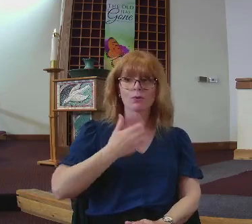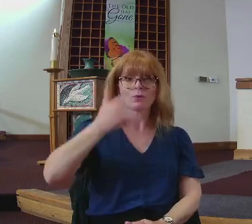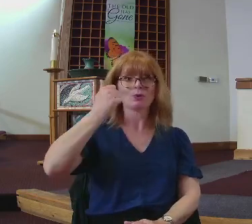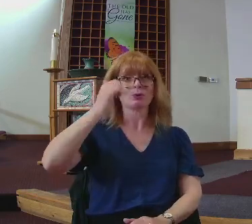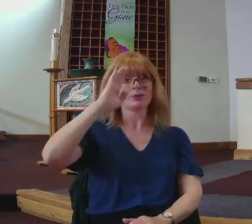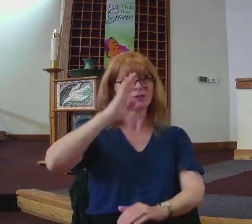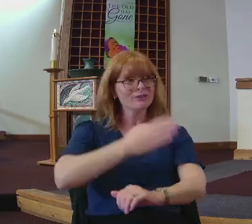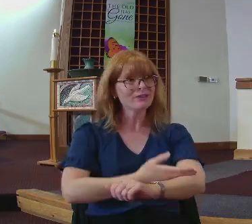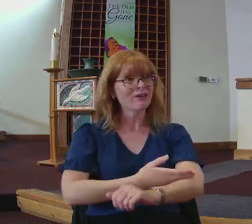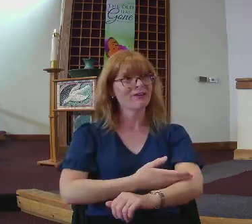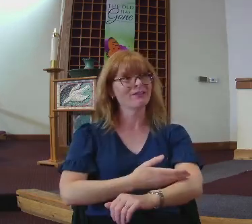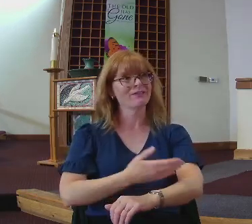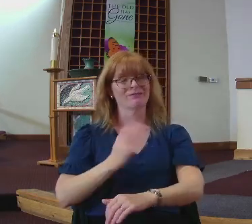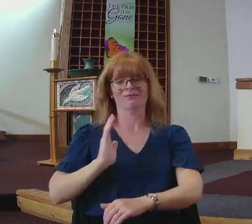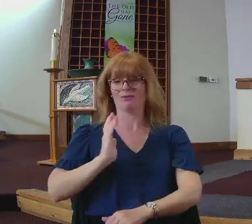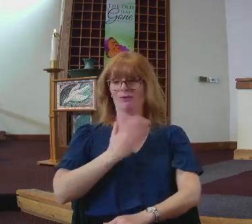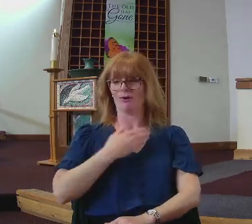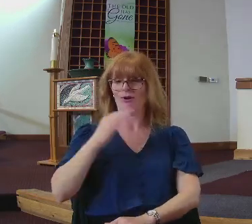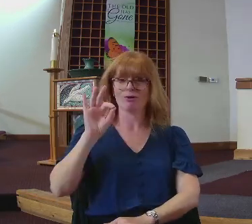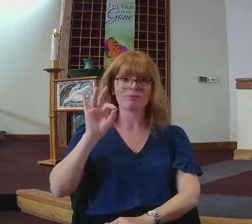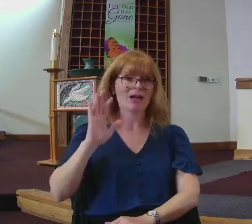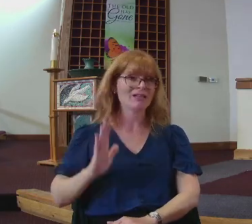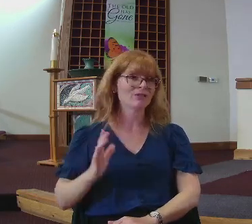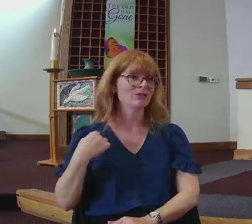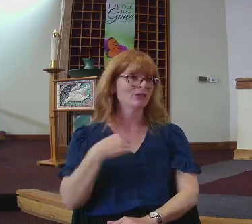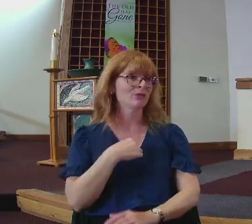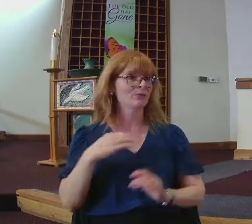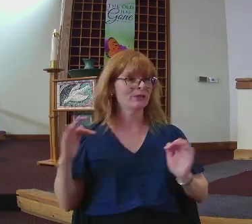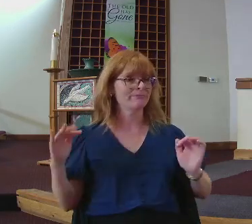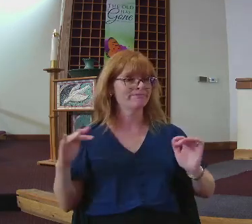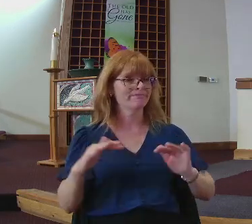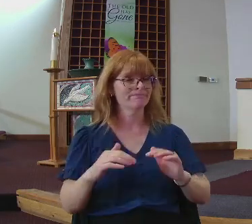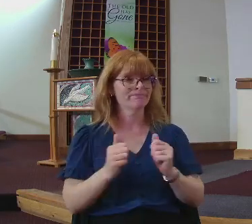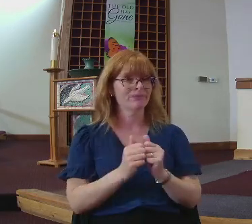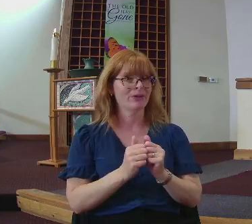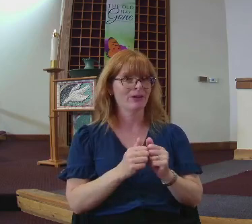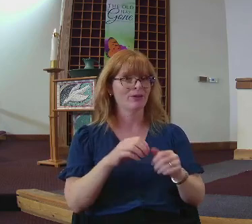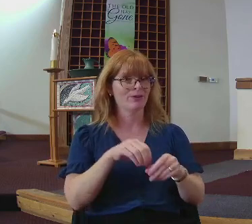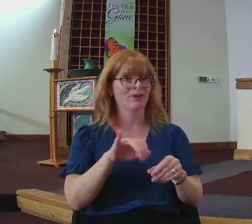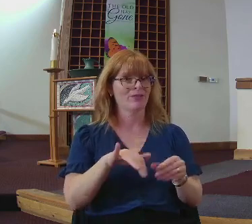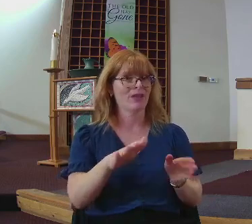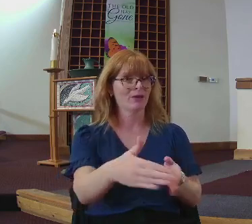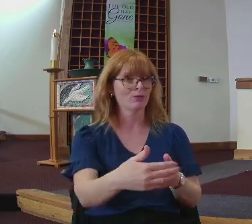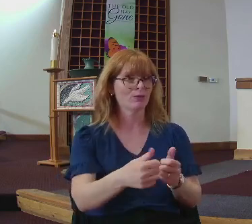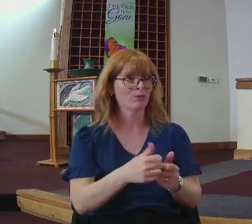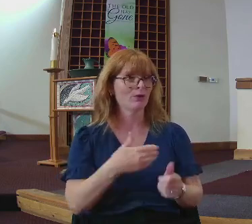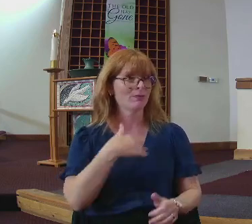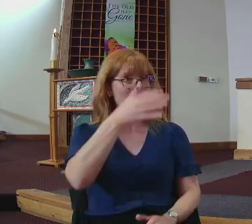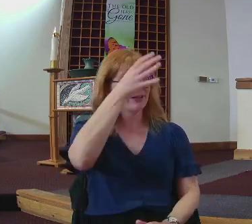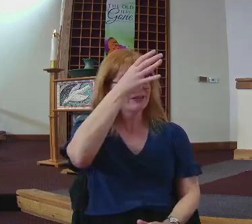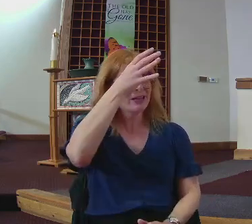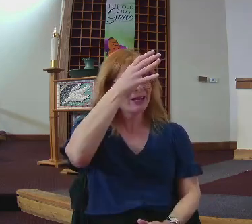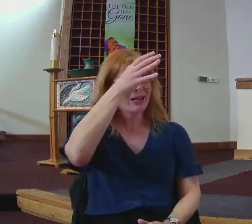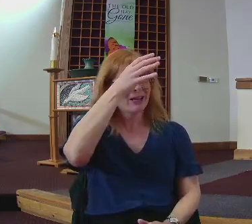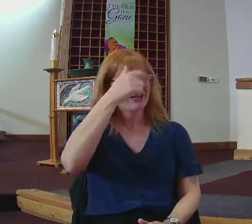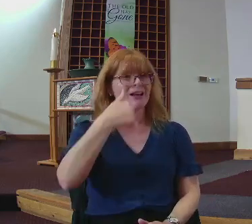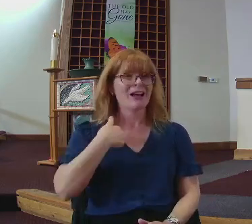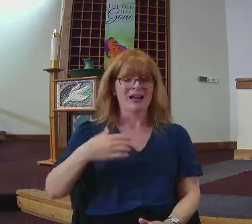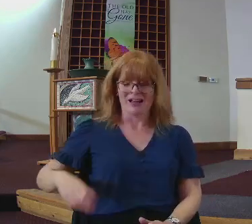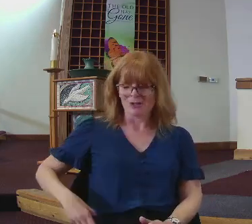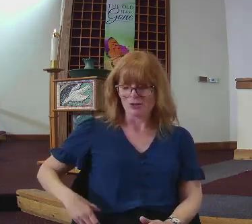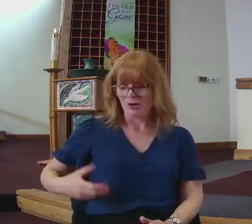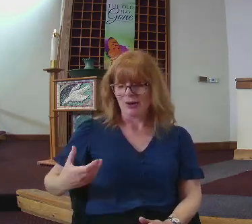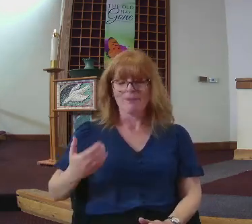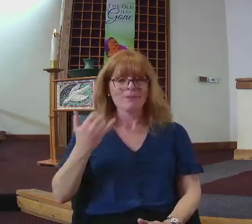one of our pastors and I, we gathered together in a room with my dad. I pulled out my cell phone so that my brother